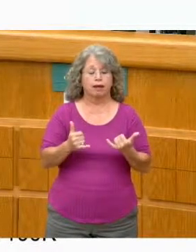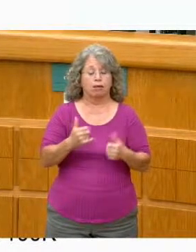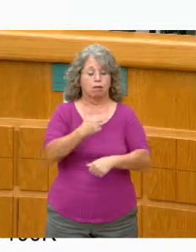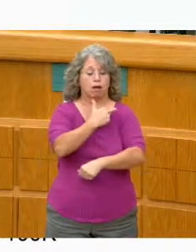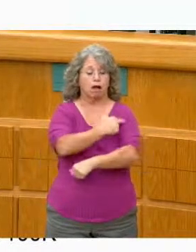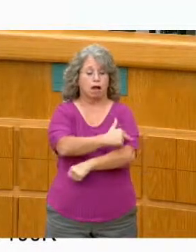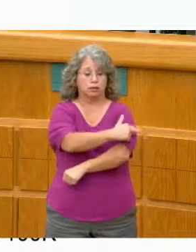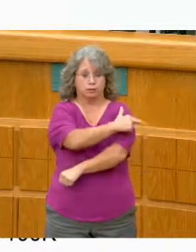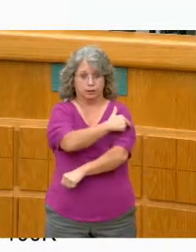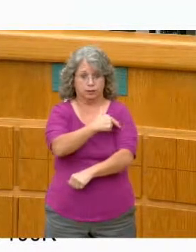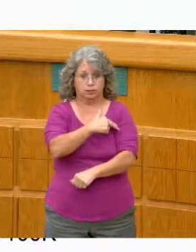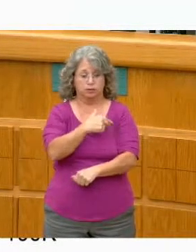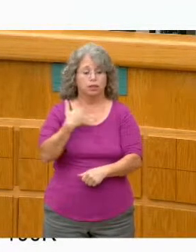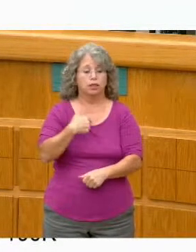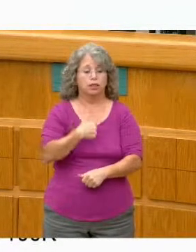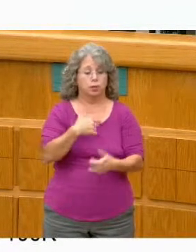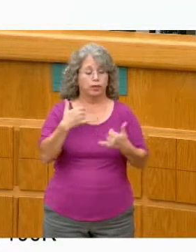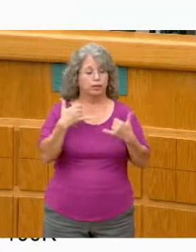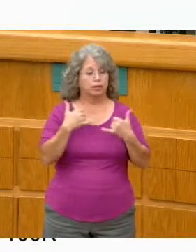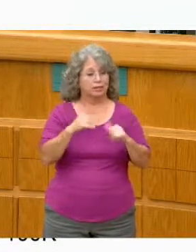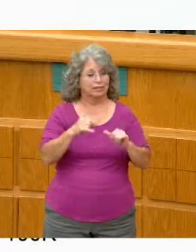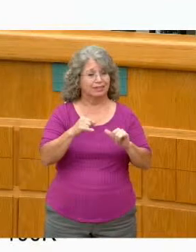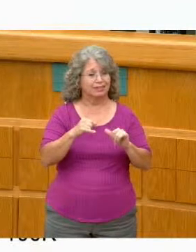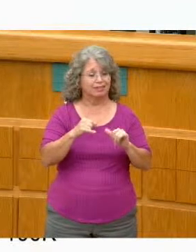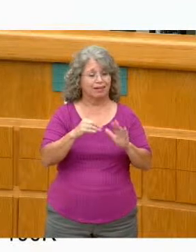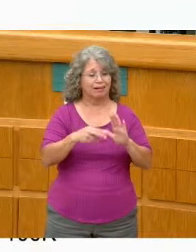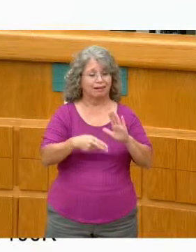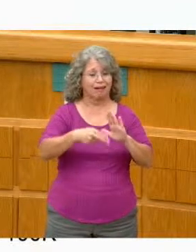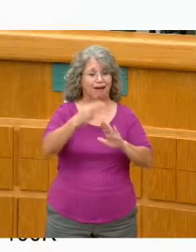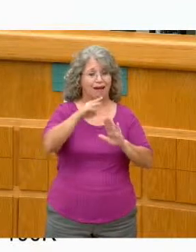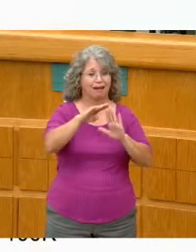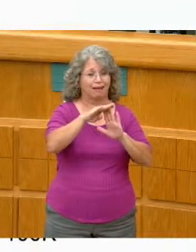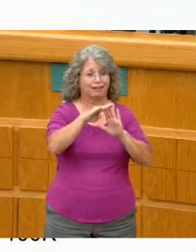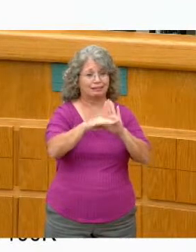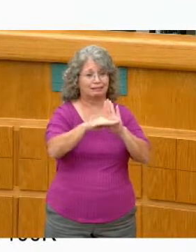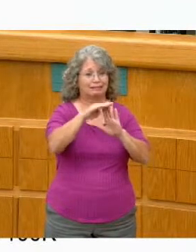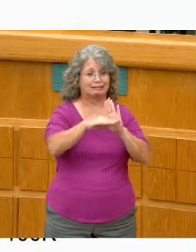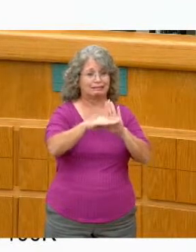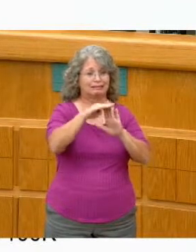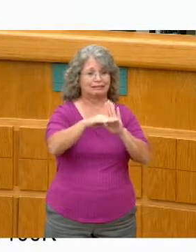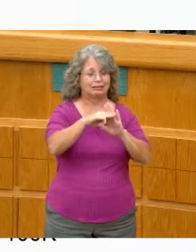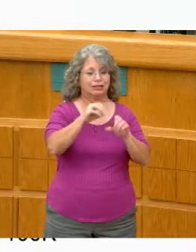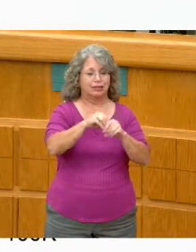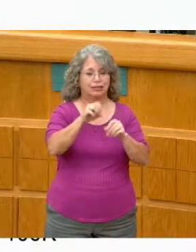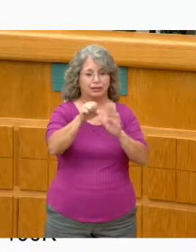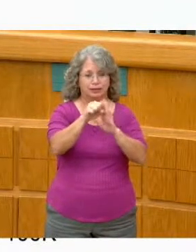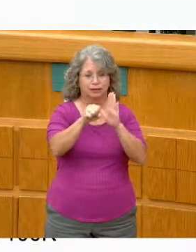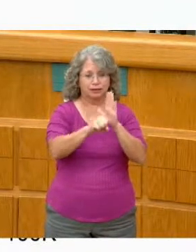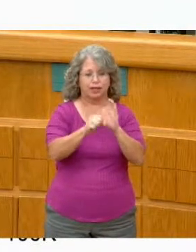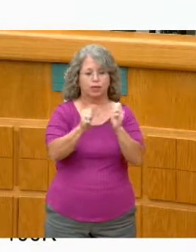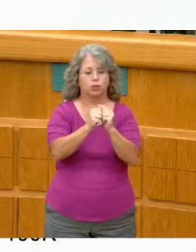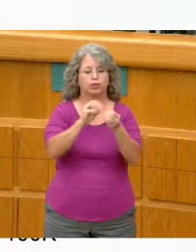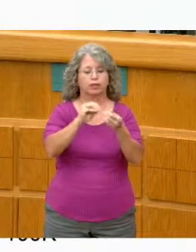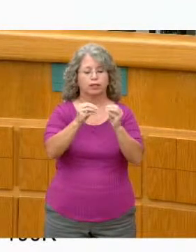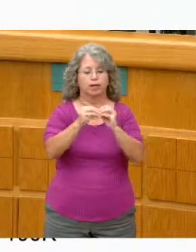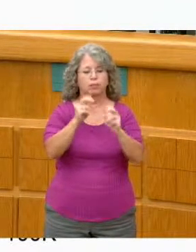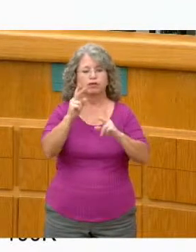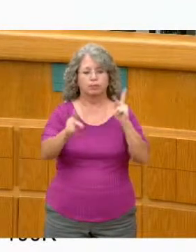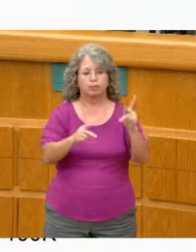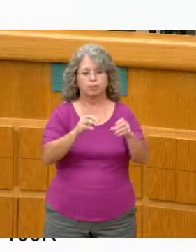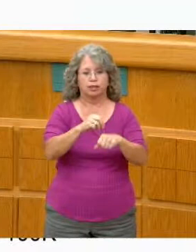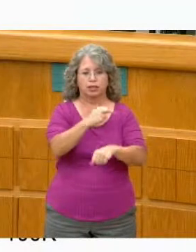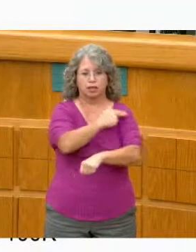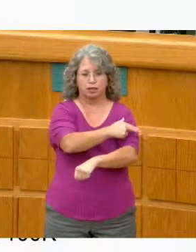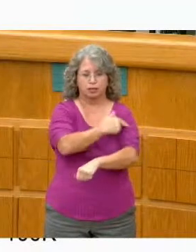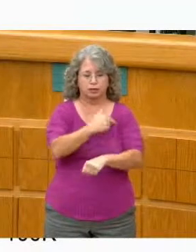Okay, moving on to hospitalizations. We're still ranked fairly highly in the state in terms of new hospitals or people in the